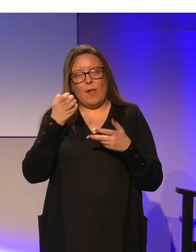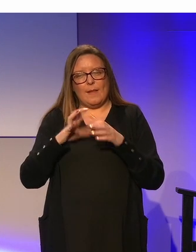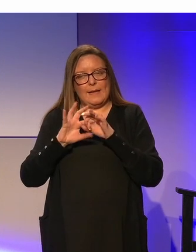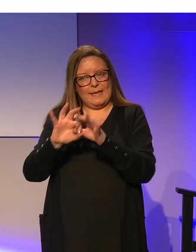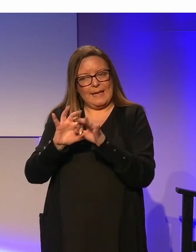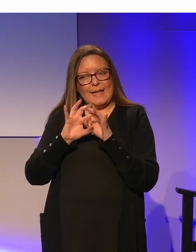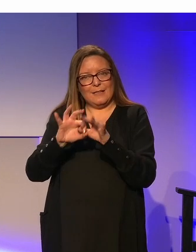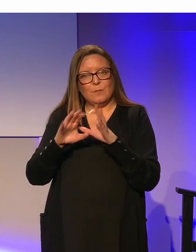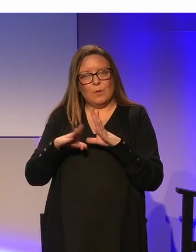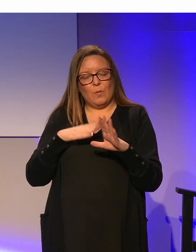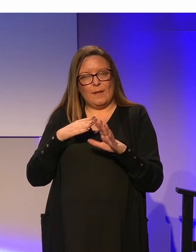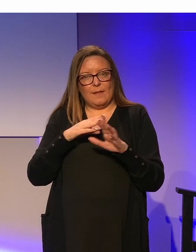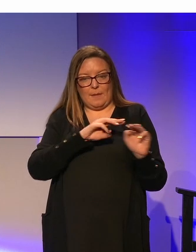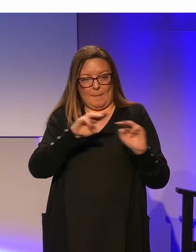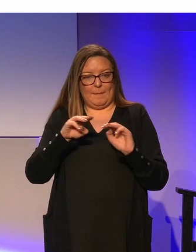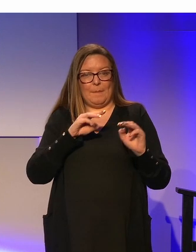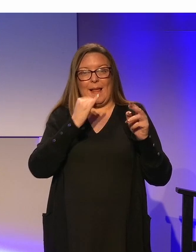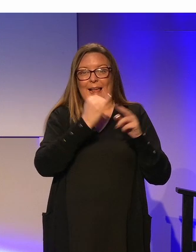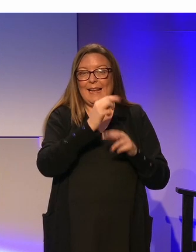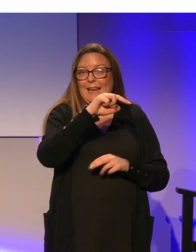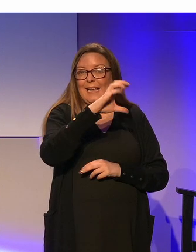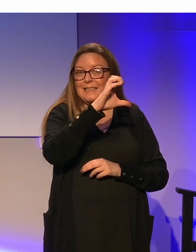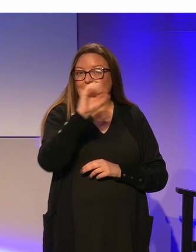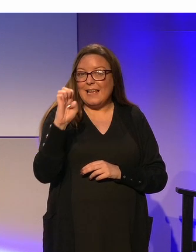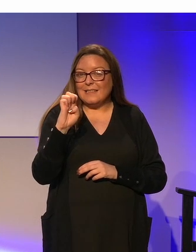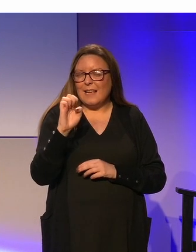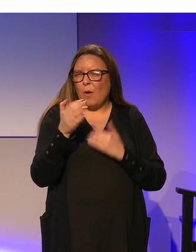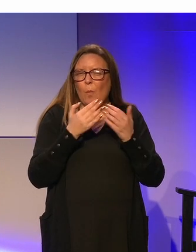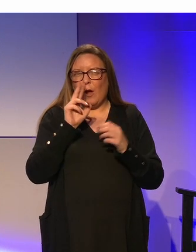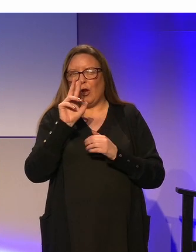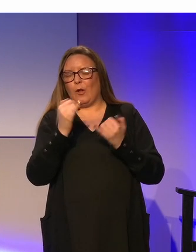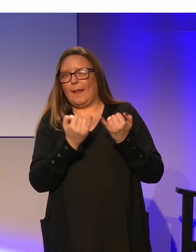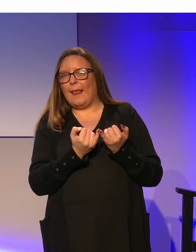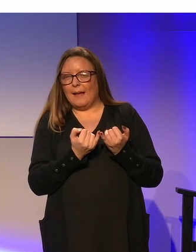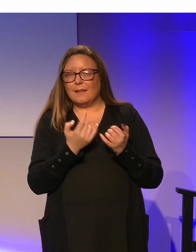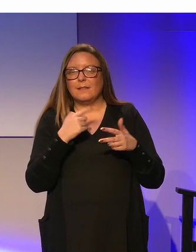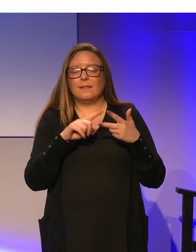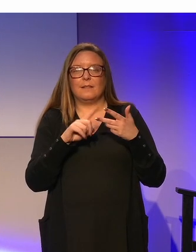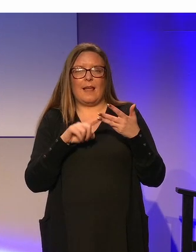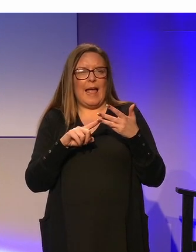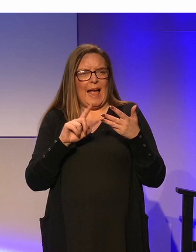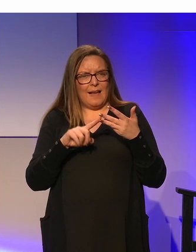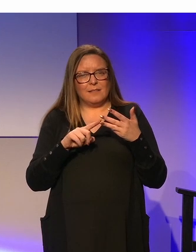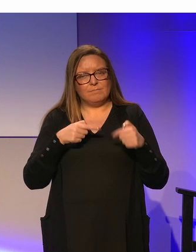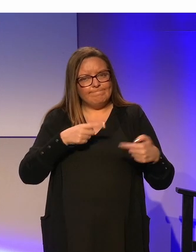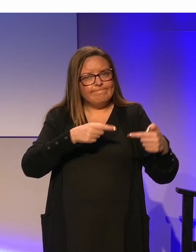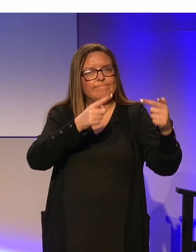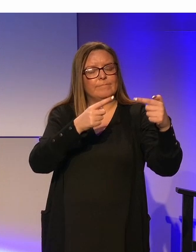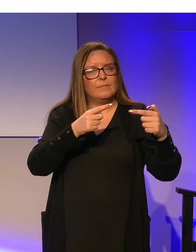and relationships with people in the NCSE and what those were like, and some of the turbulences that came from